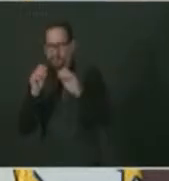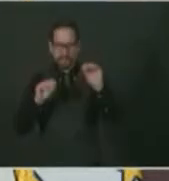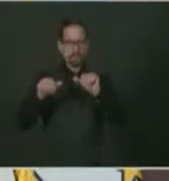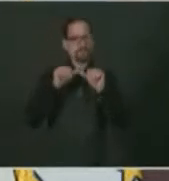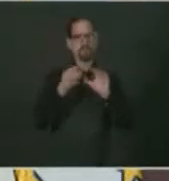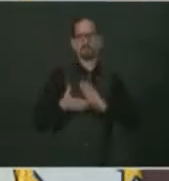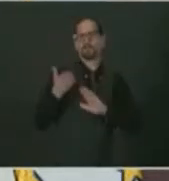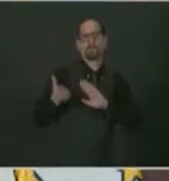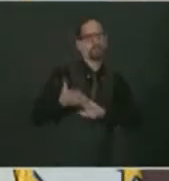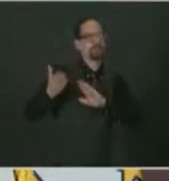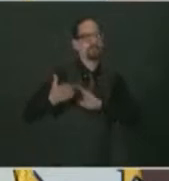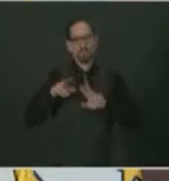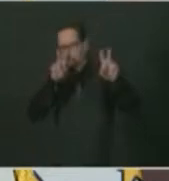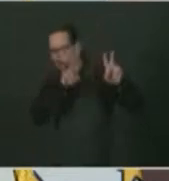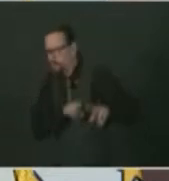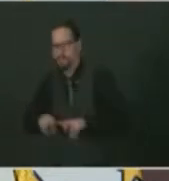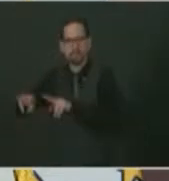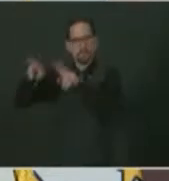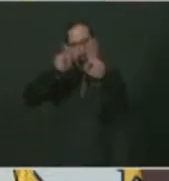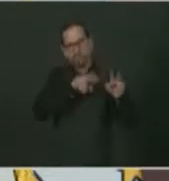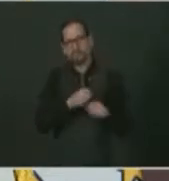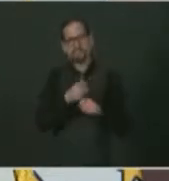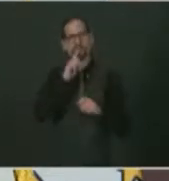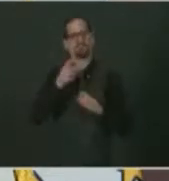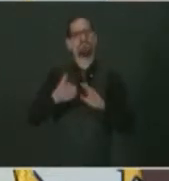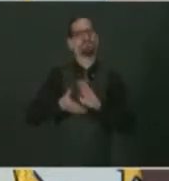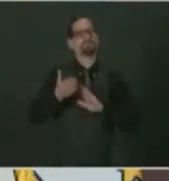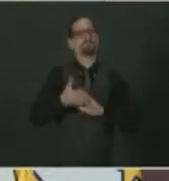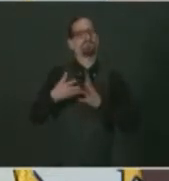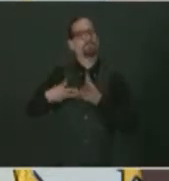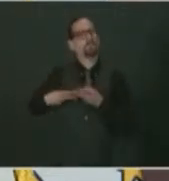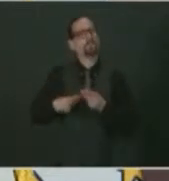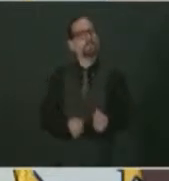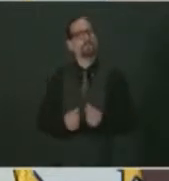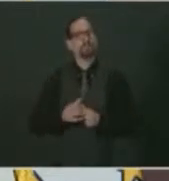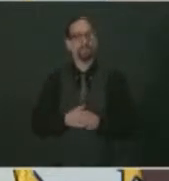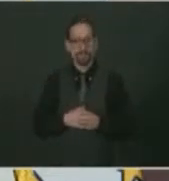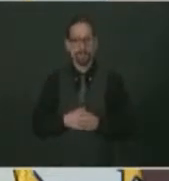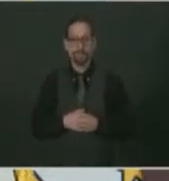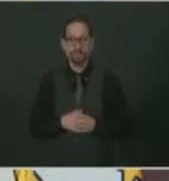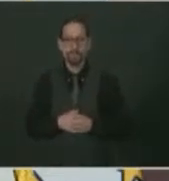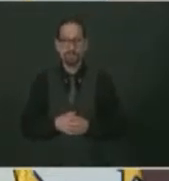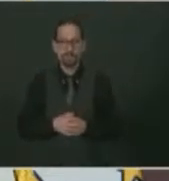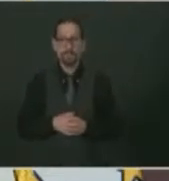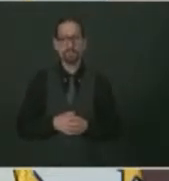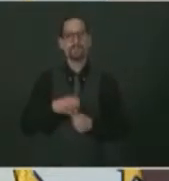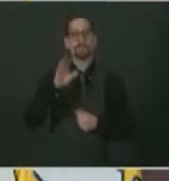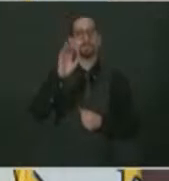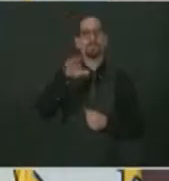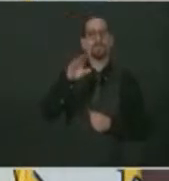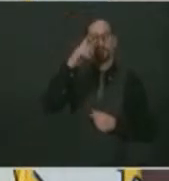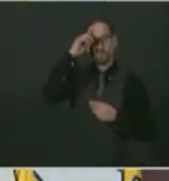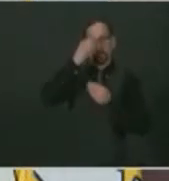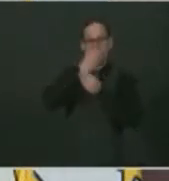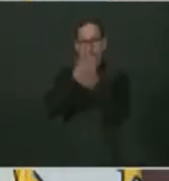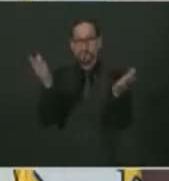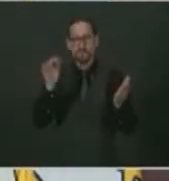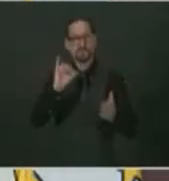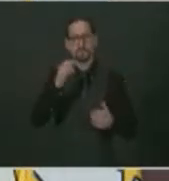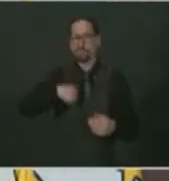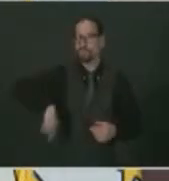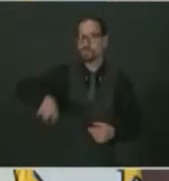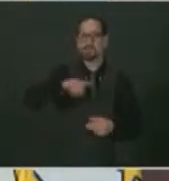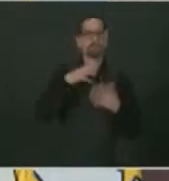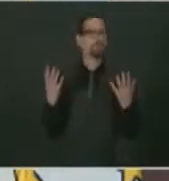We are absolutely focused on this, and I share that because I want to make sure that you all continue to